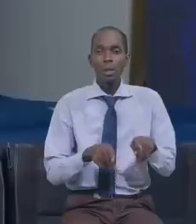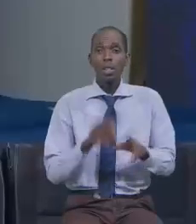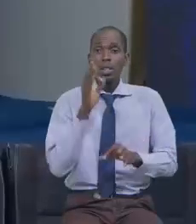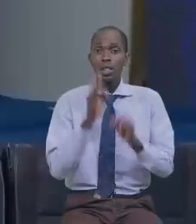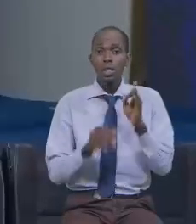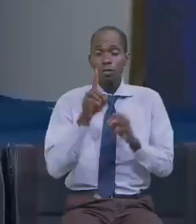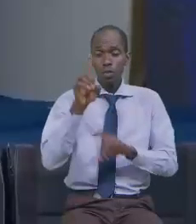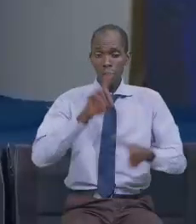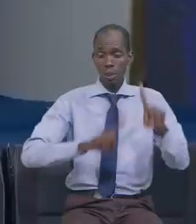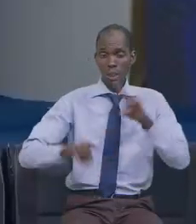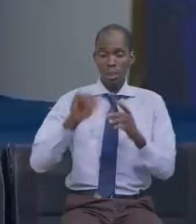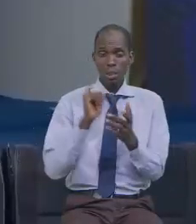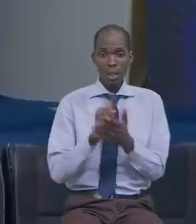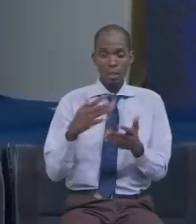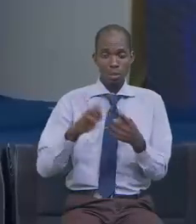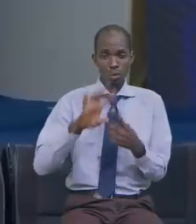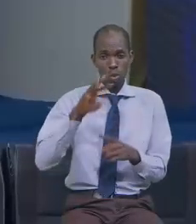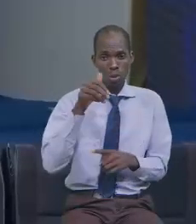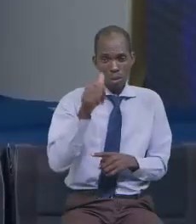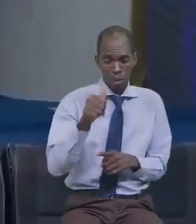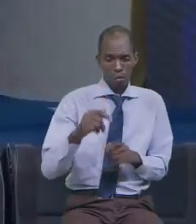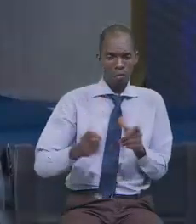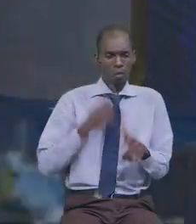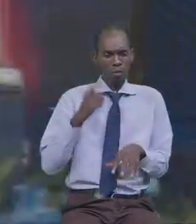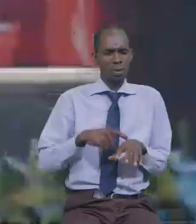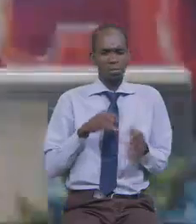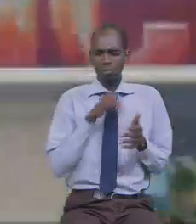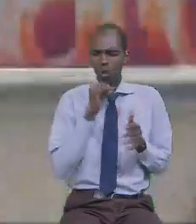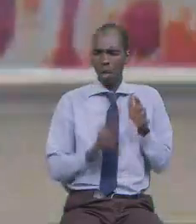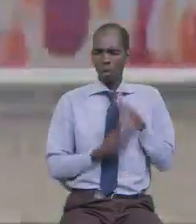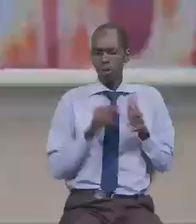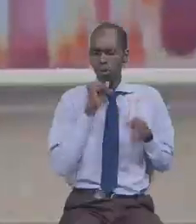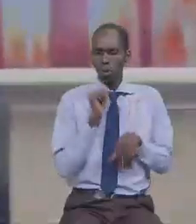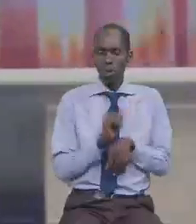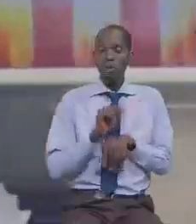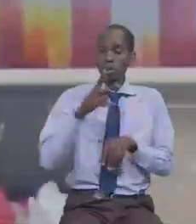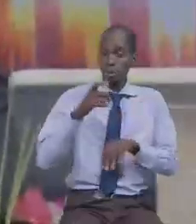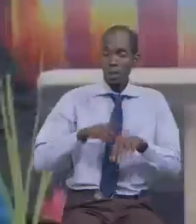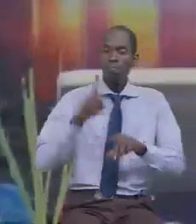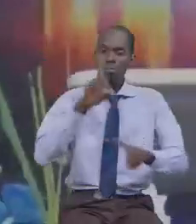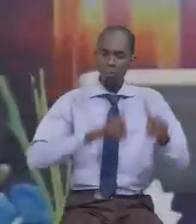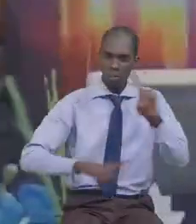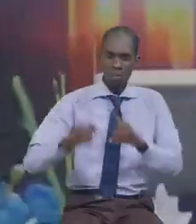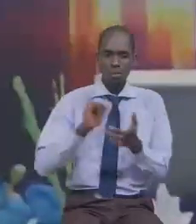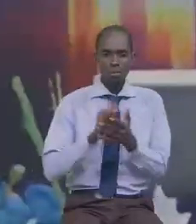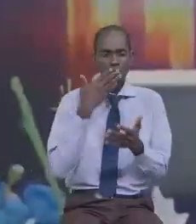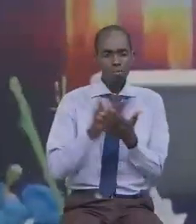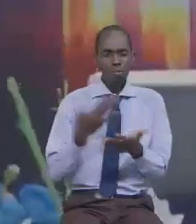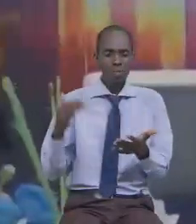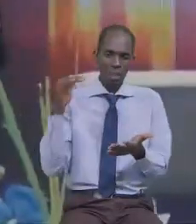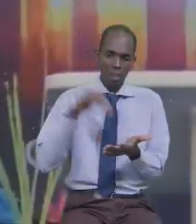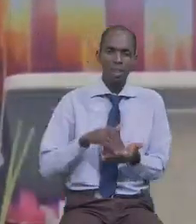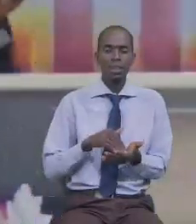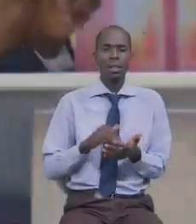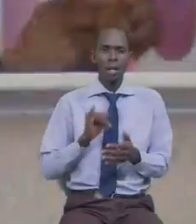it doesn't appear real. Say it again. When you say it again, it doesn't appear you will achieve. Say it